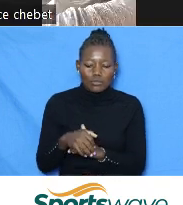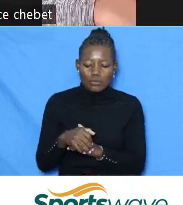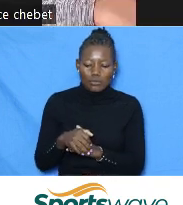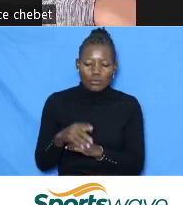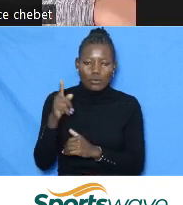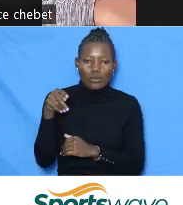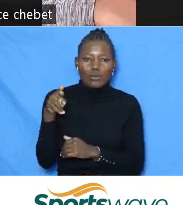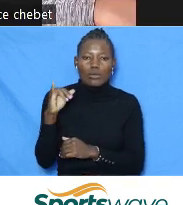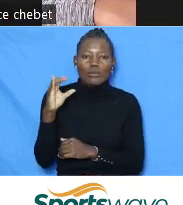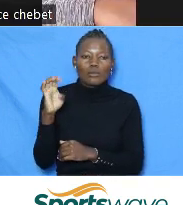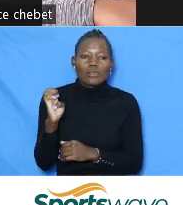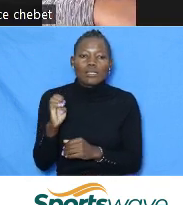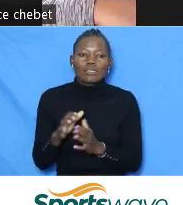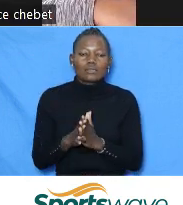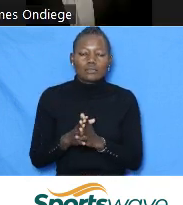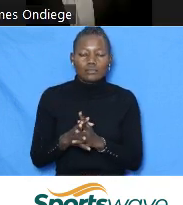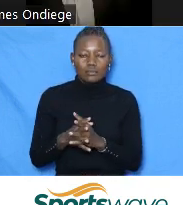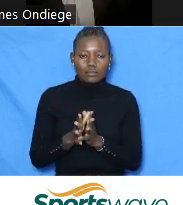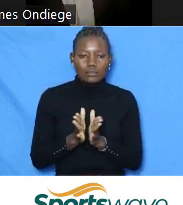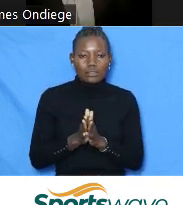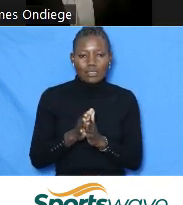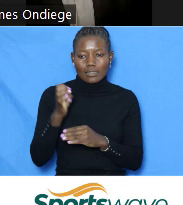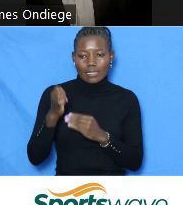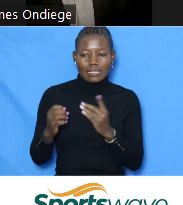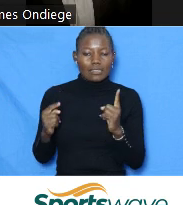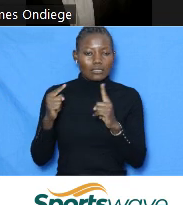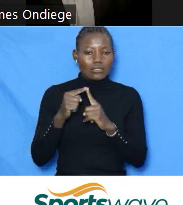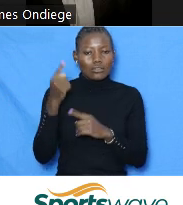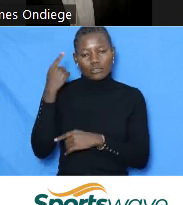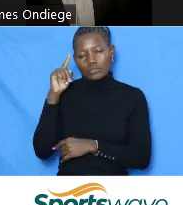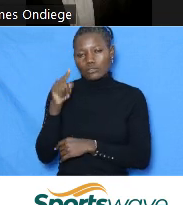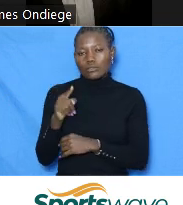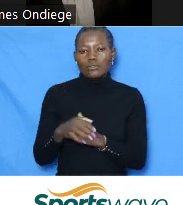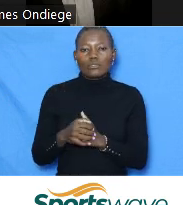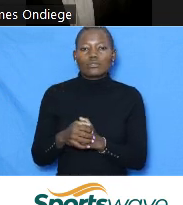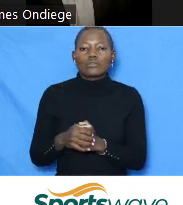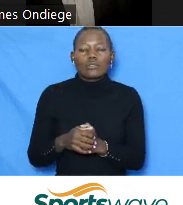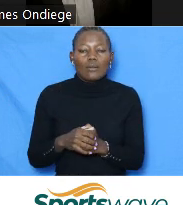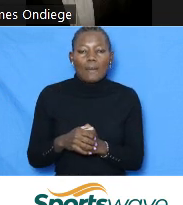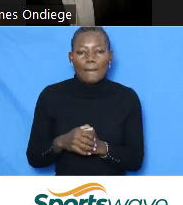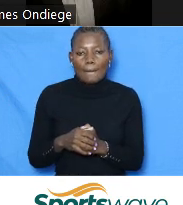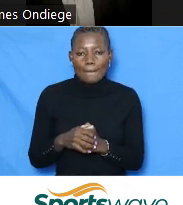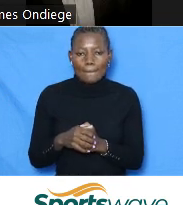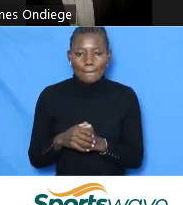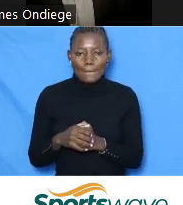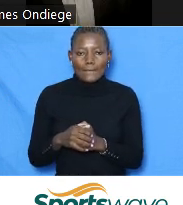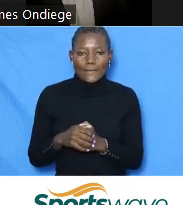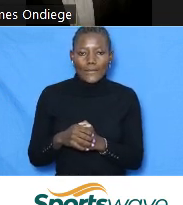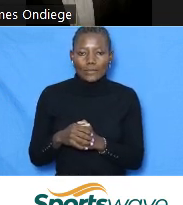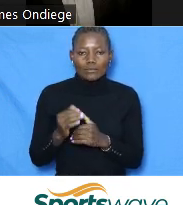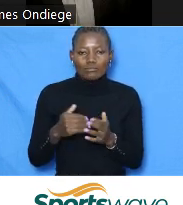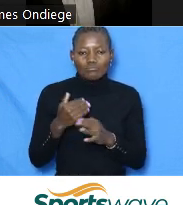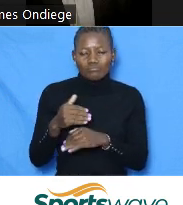explain them in a bit. And the end goal is for you to stabilize a patient and to refer. So for Dr.